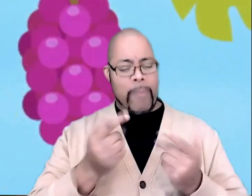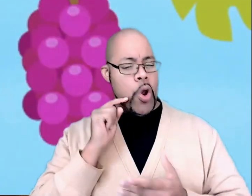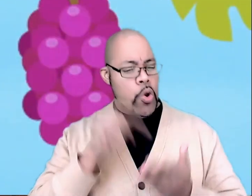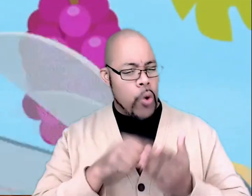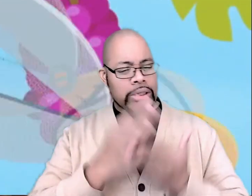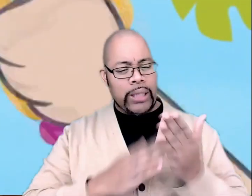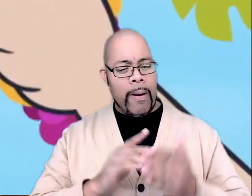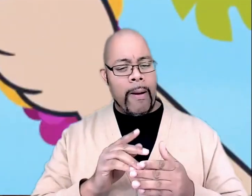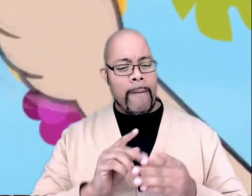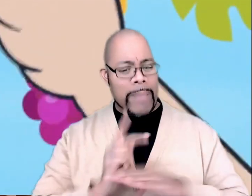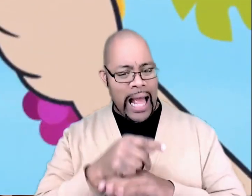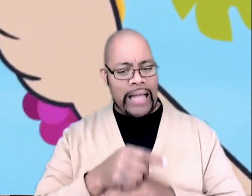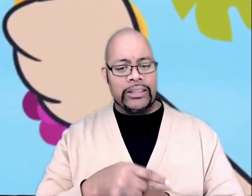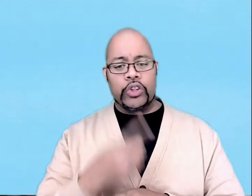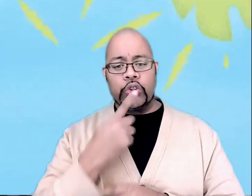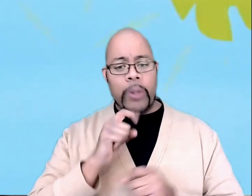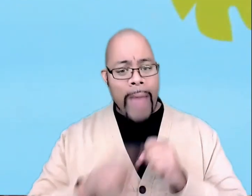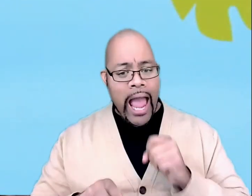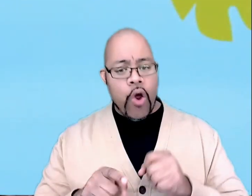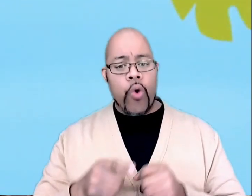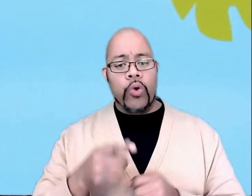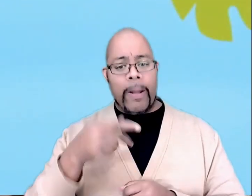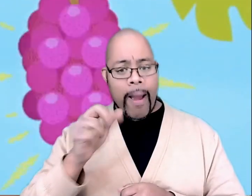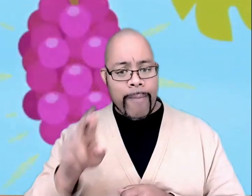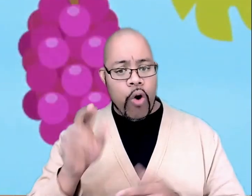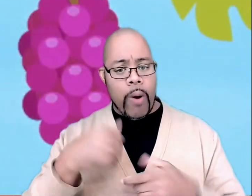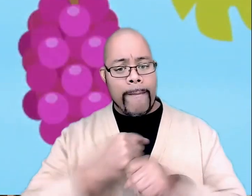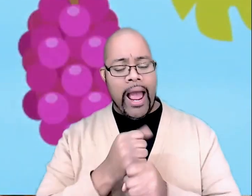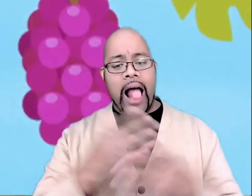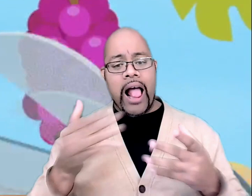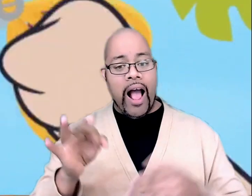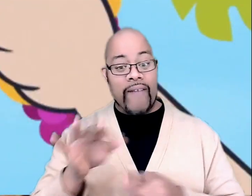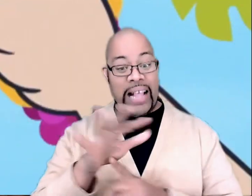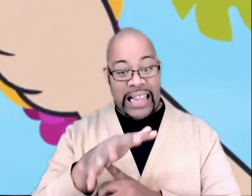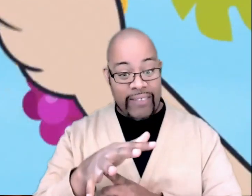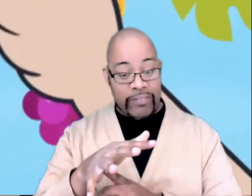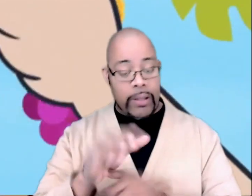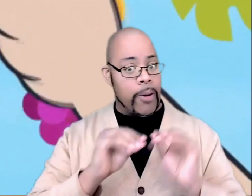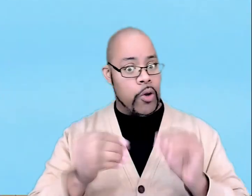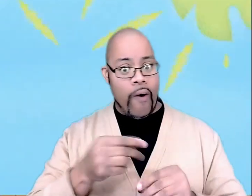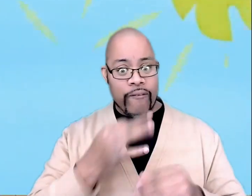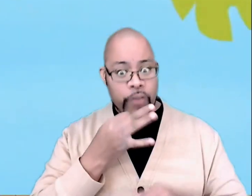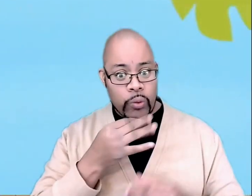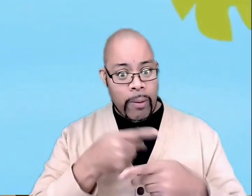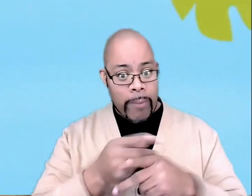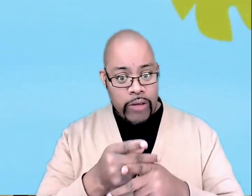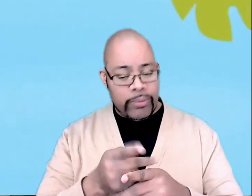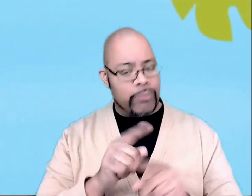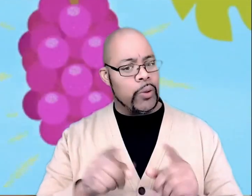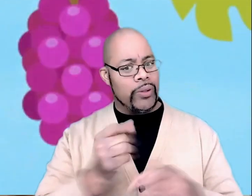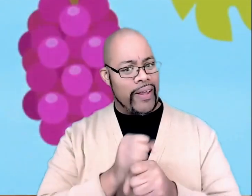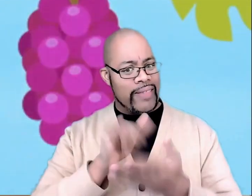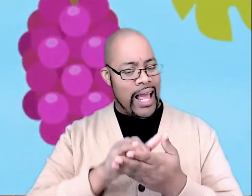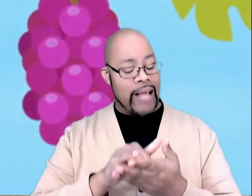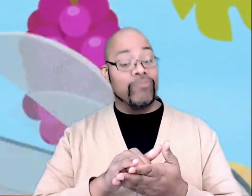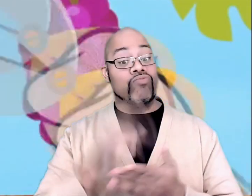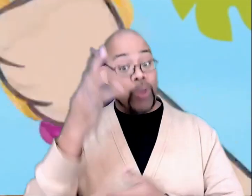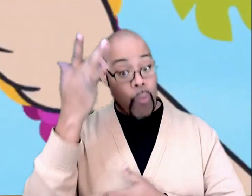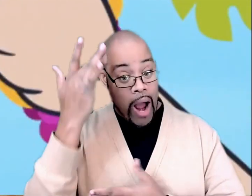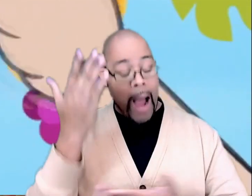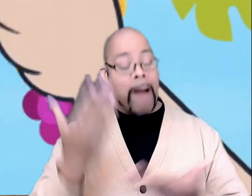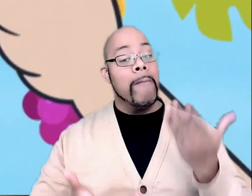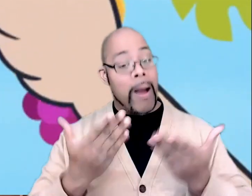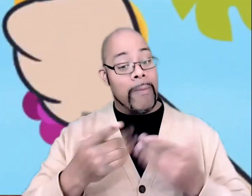might notice some of your plants, especially like tomato plants or pepper plants, that will produce a lot of leaves and a lot of foliage, but you don't actually get any fruit